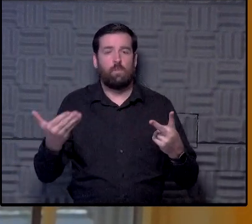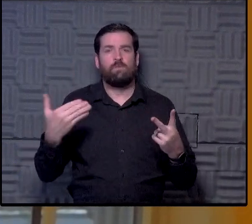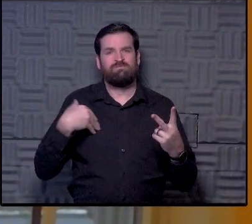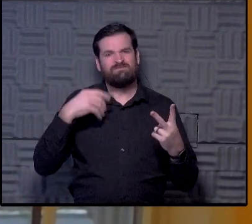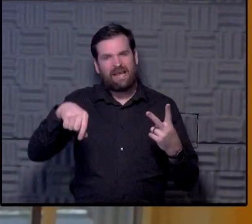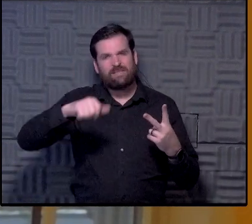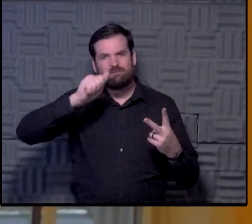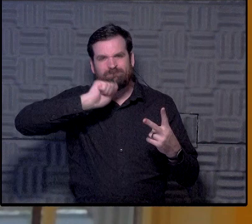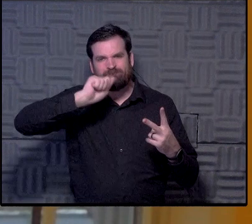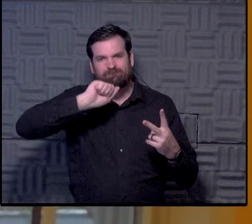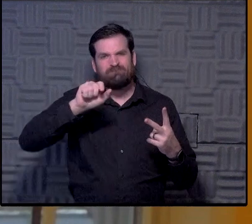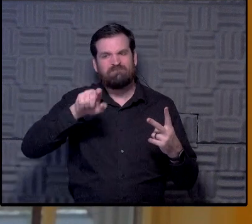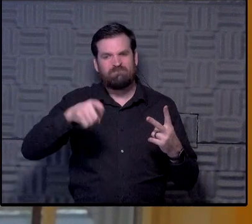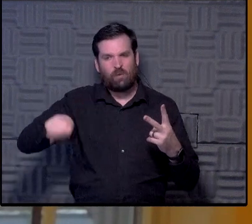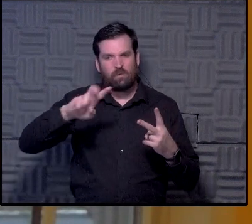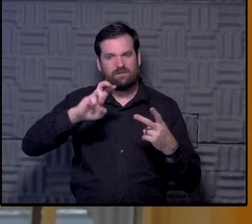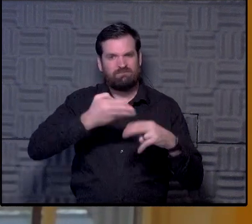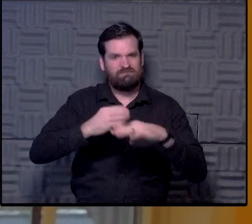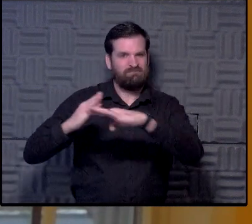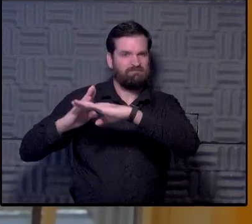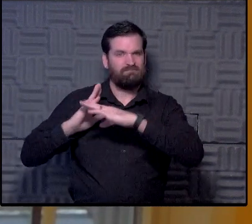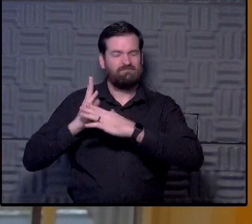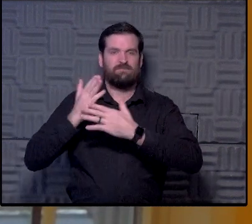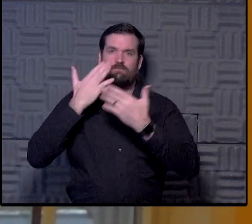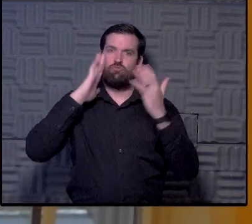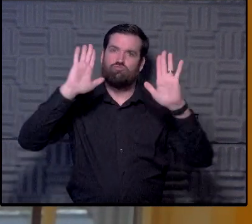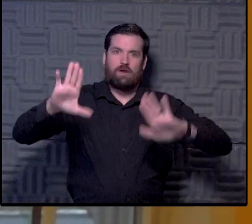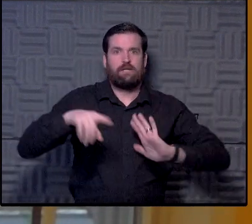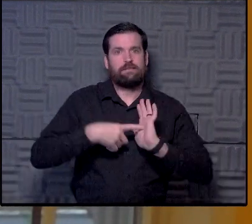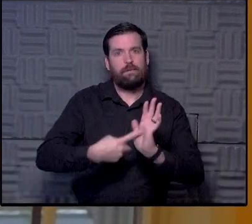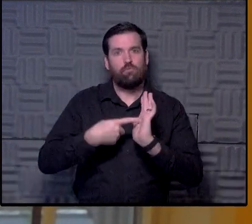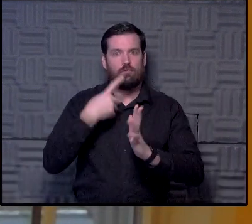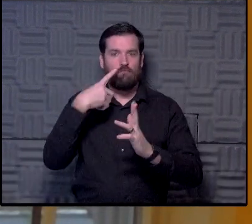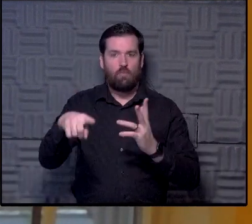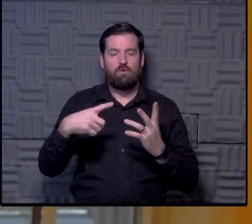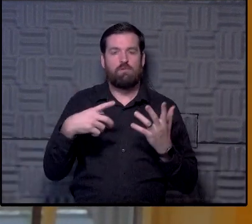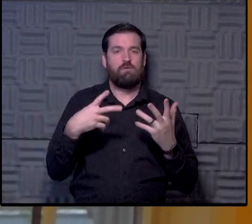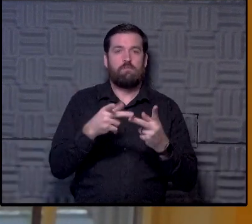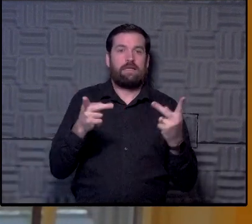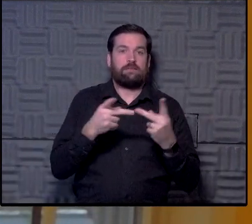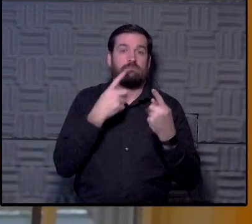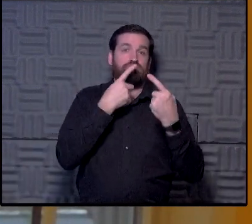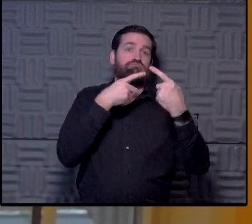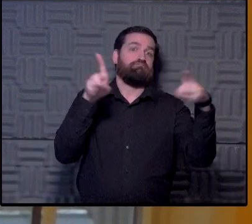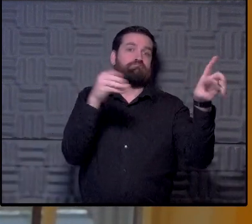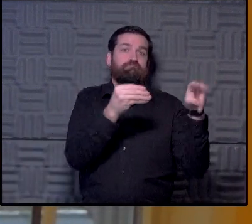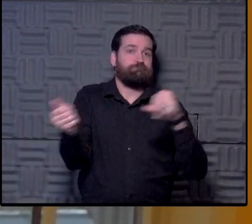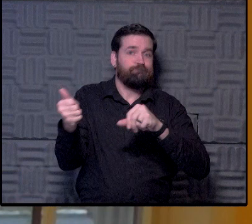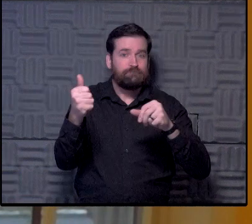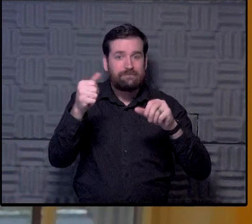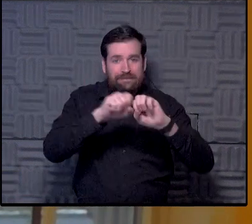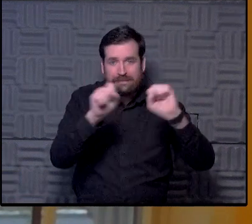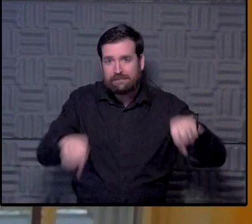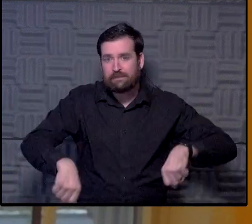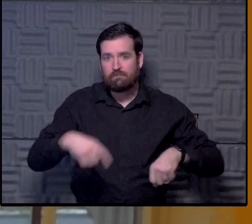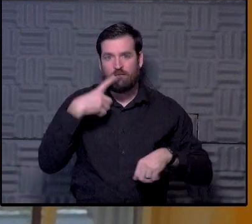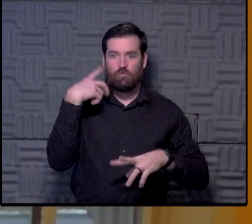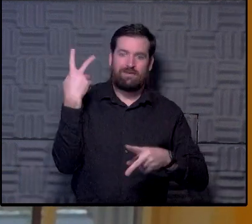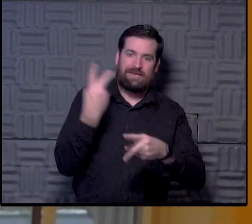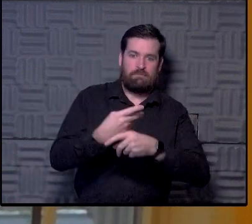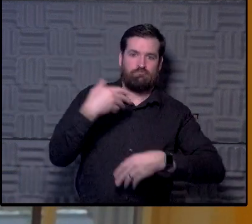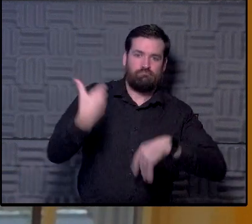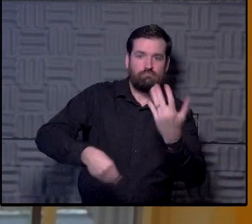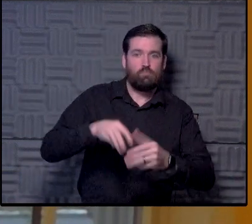bumps, and we're seeing some really great examples now of places that are optimizing a system to keep people moving.